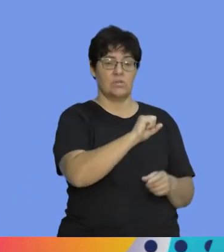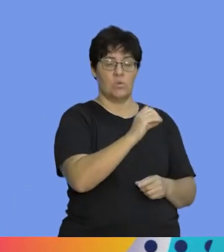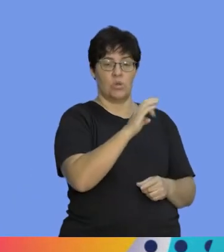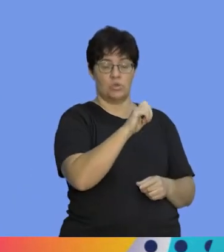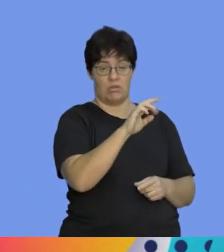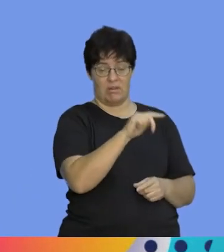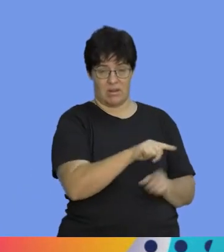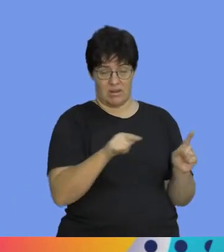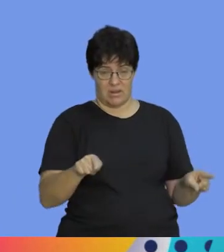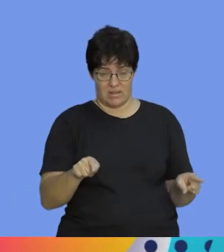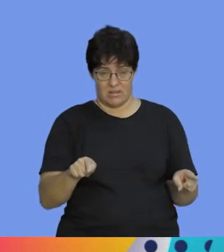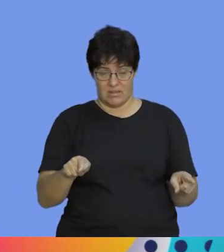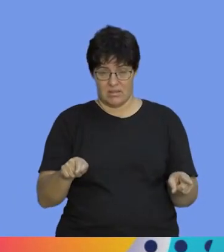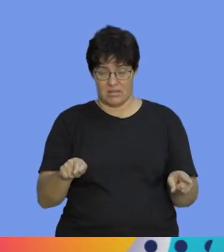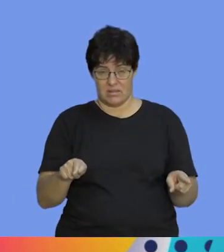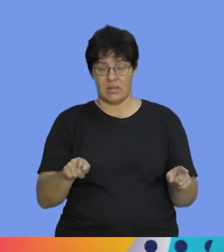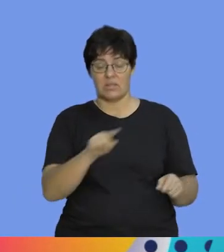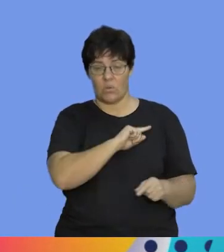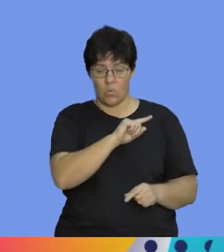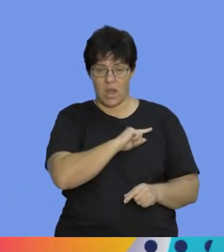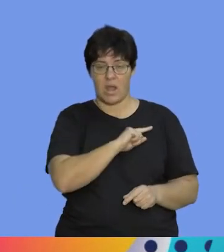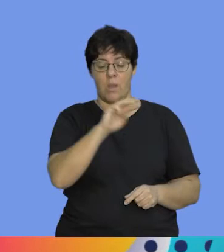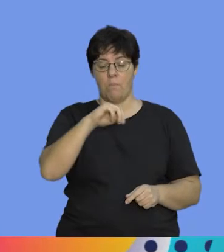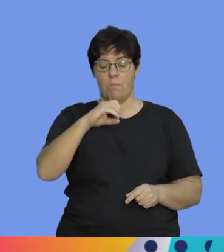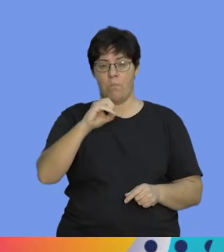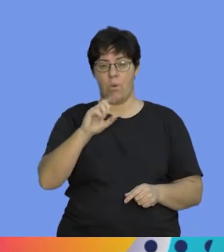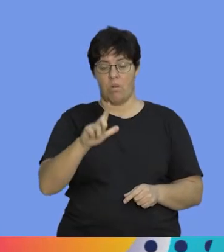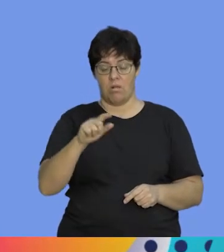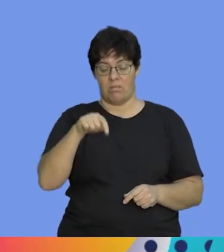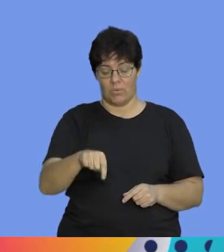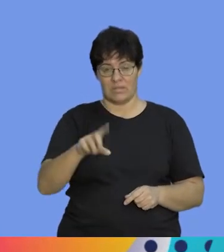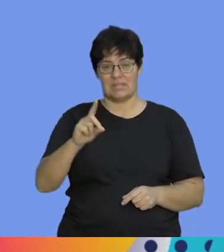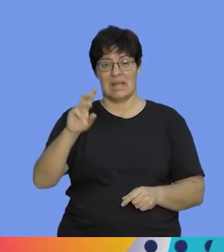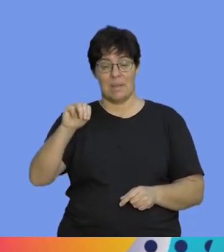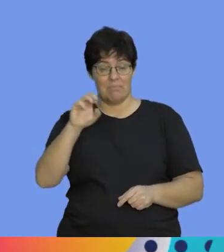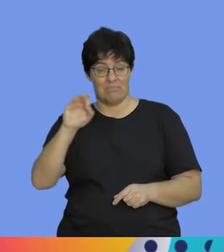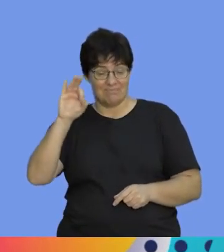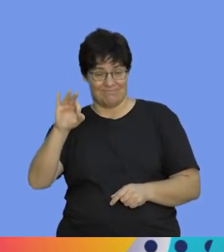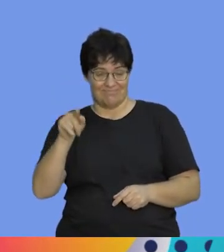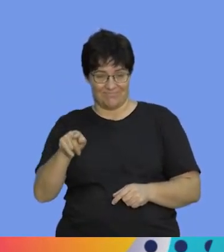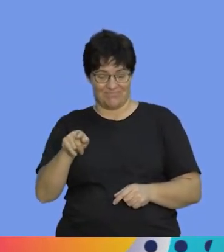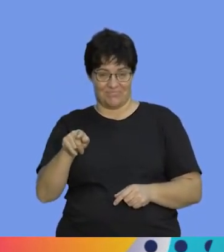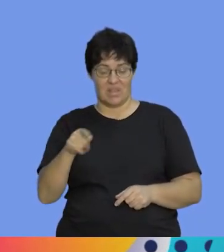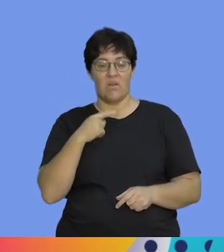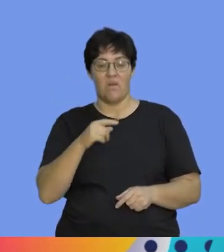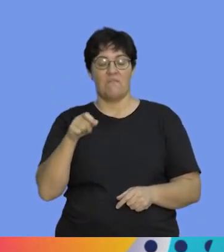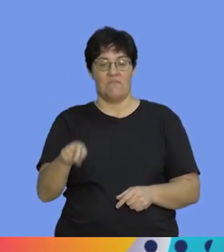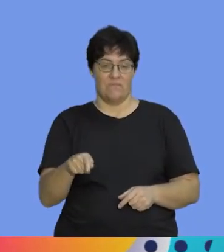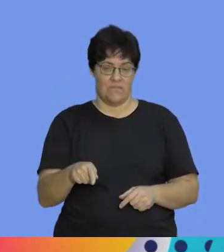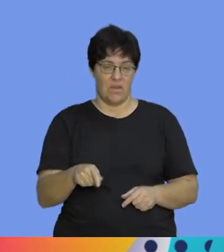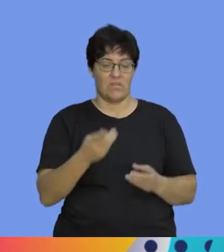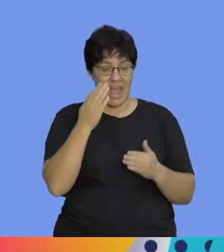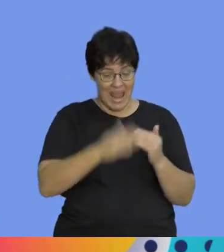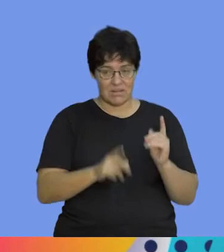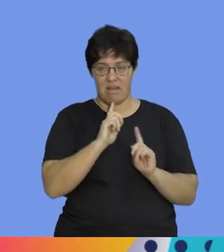Okay, hence we talk about the moles of solute per unit volume of solution. So we want to answer these questions by the end of